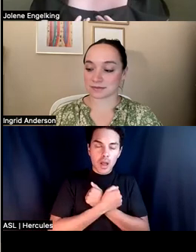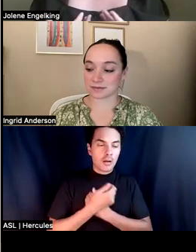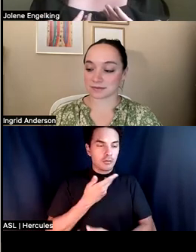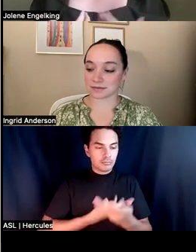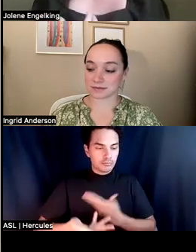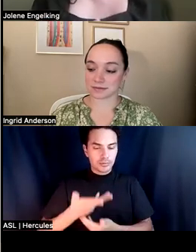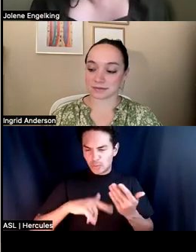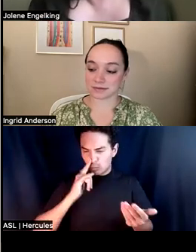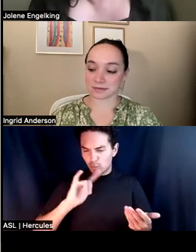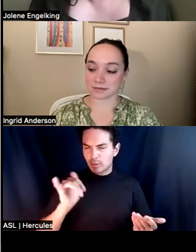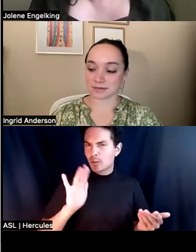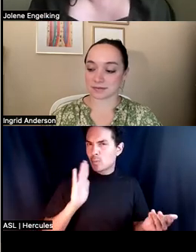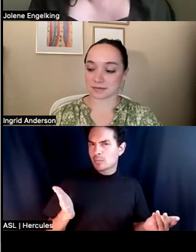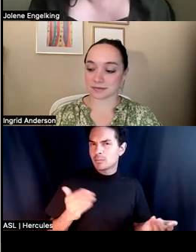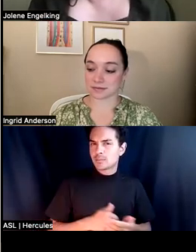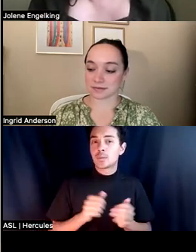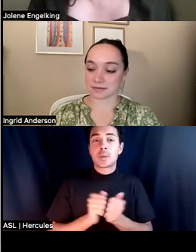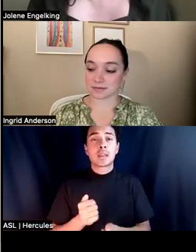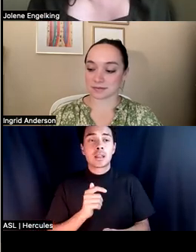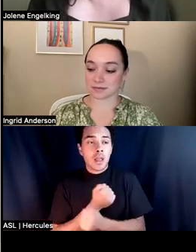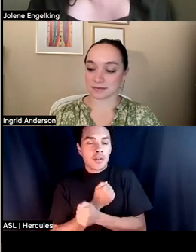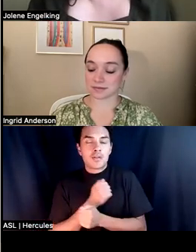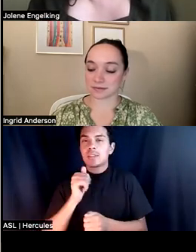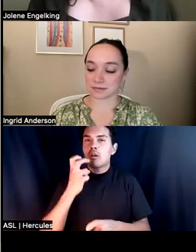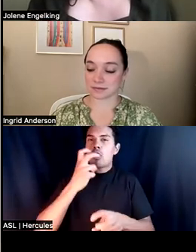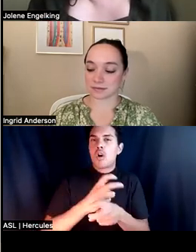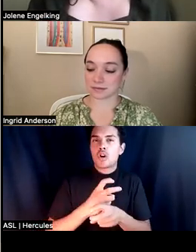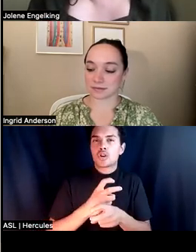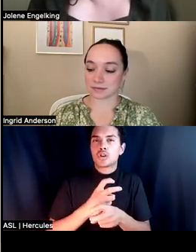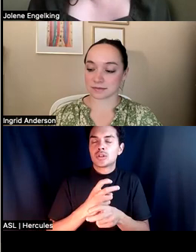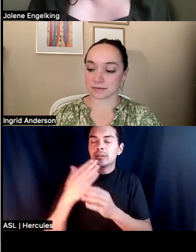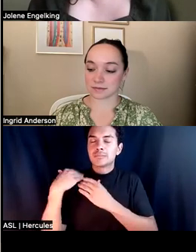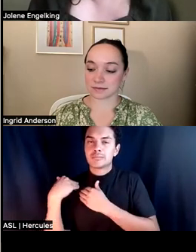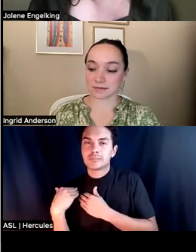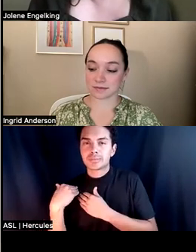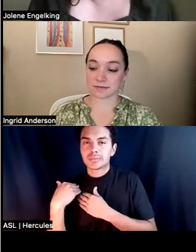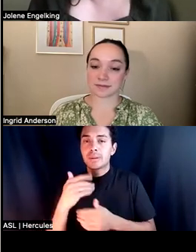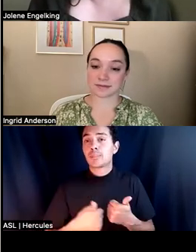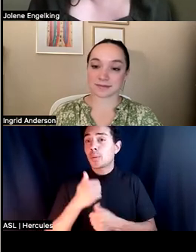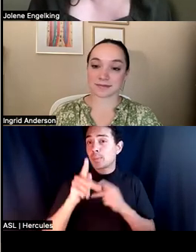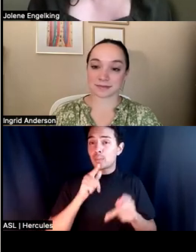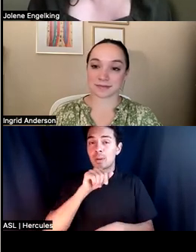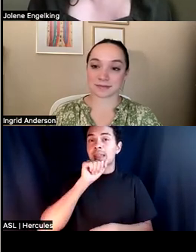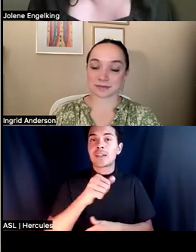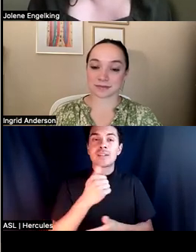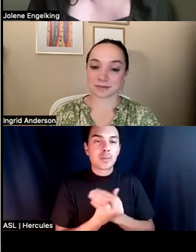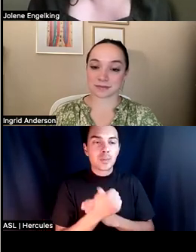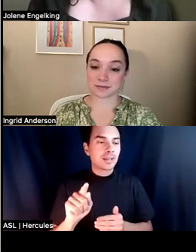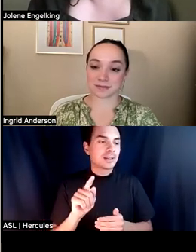like? But also with love, there's hardship, right? I'd say that most people who've loved anybody, be it